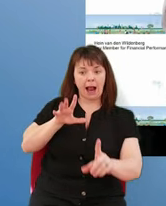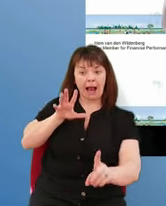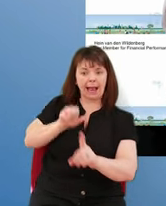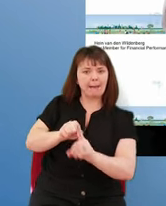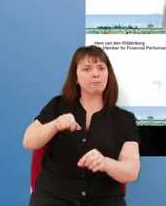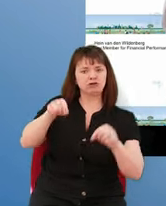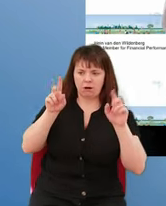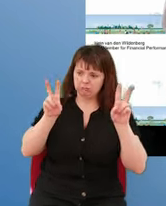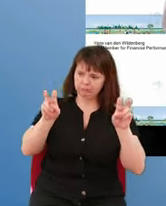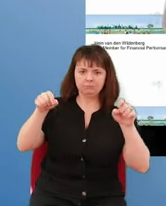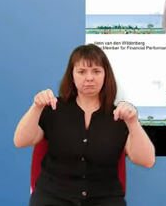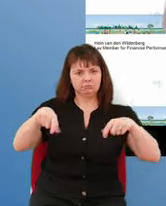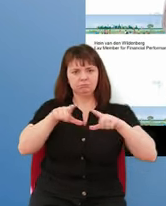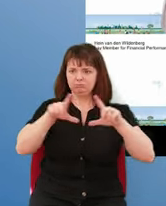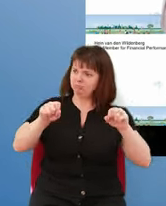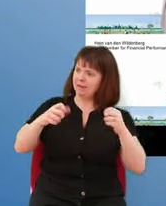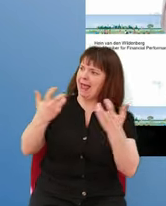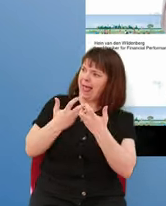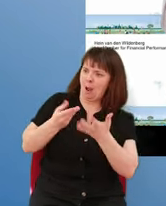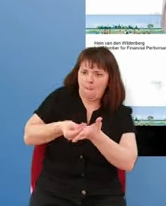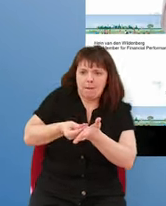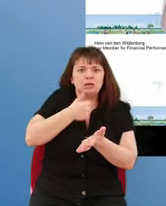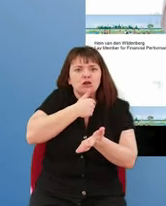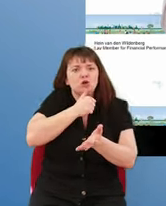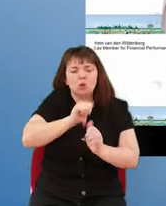yes. Great, thank you.